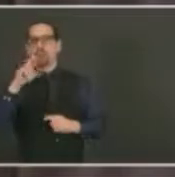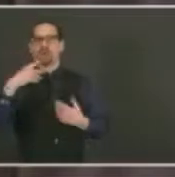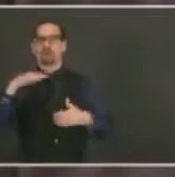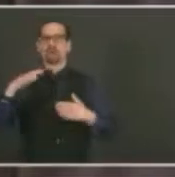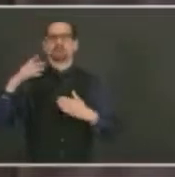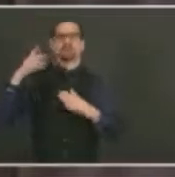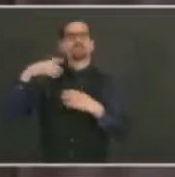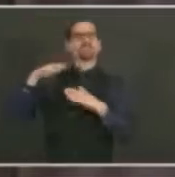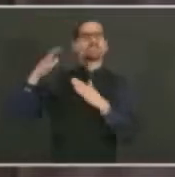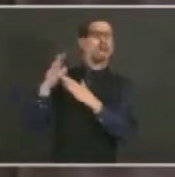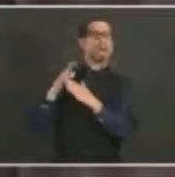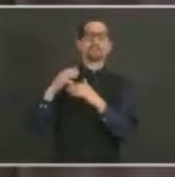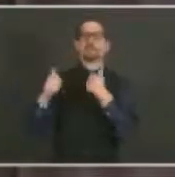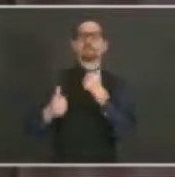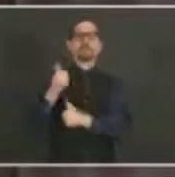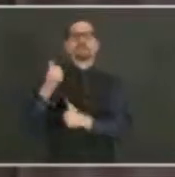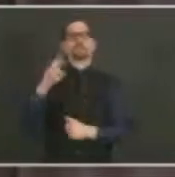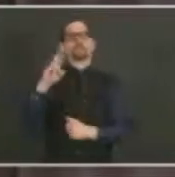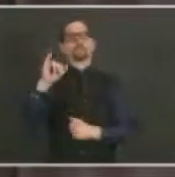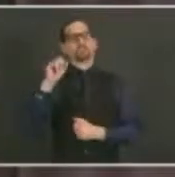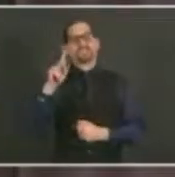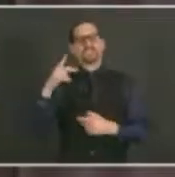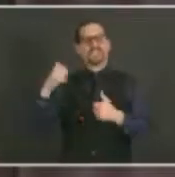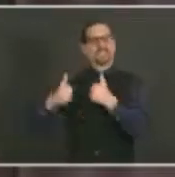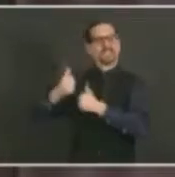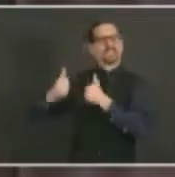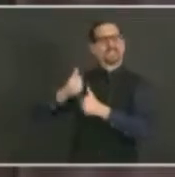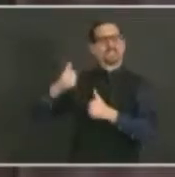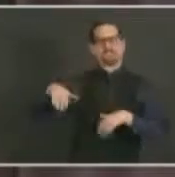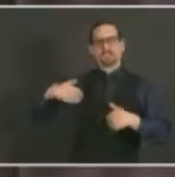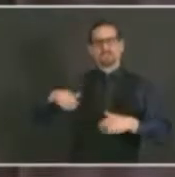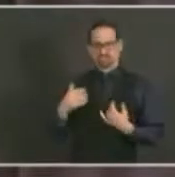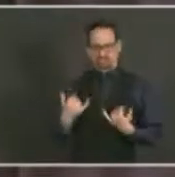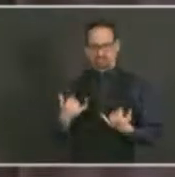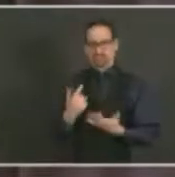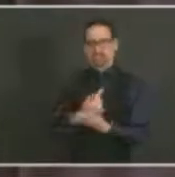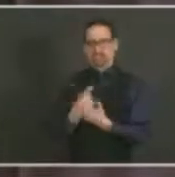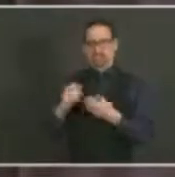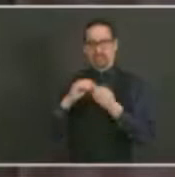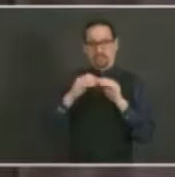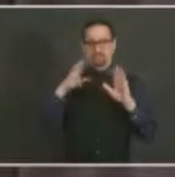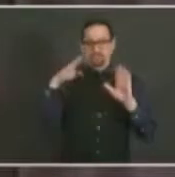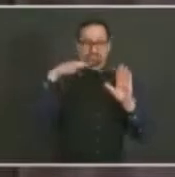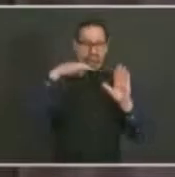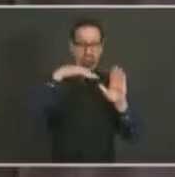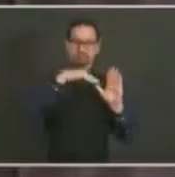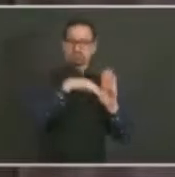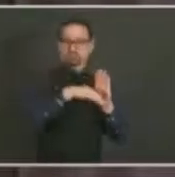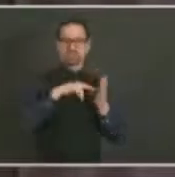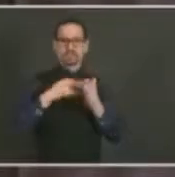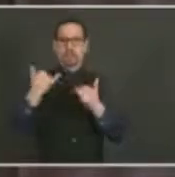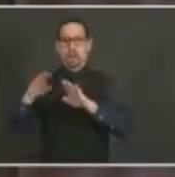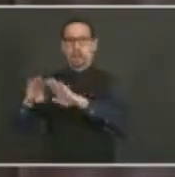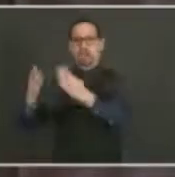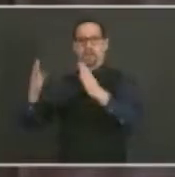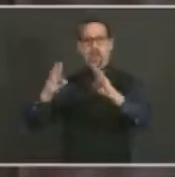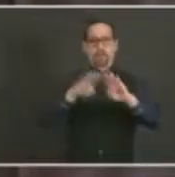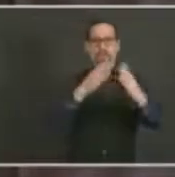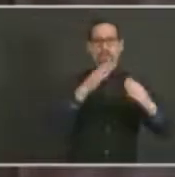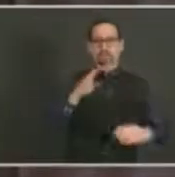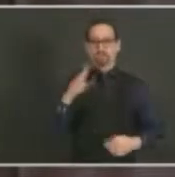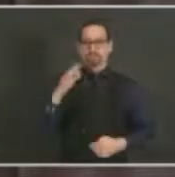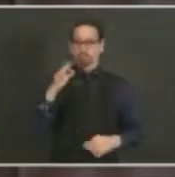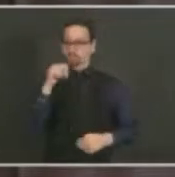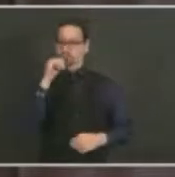now we're reopening here just as we hit a low weekly percentage. So who exactly, from a scientific, not a